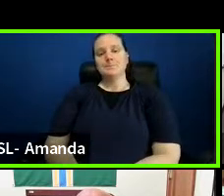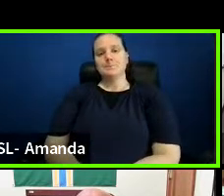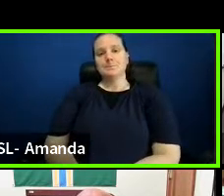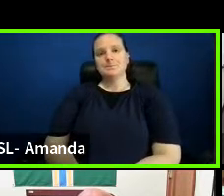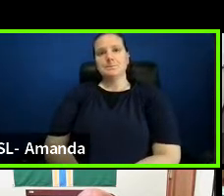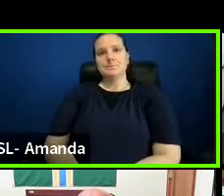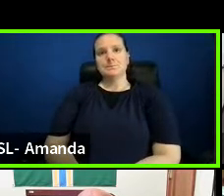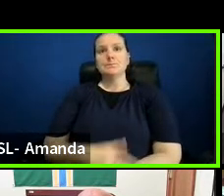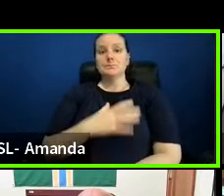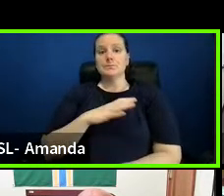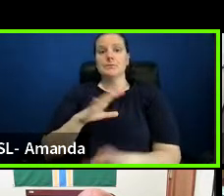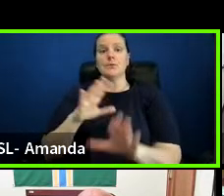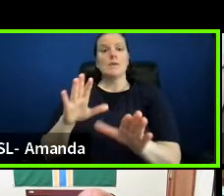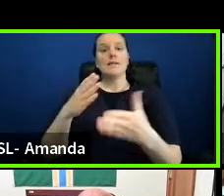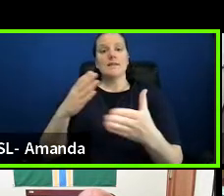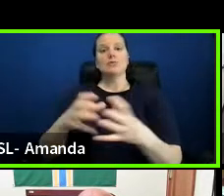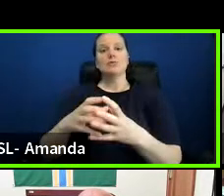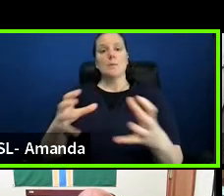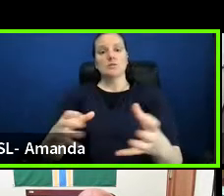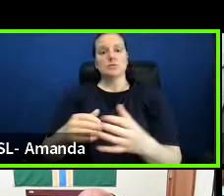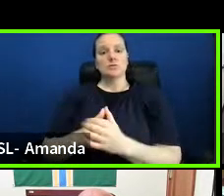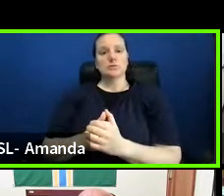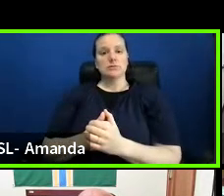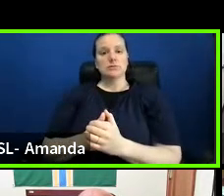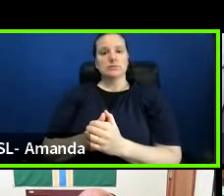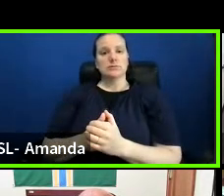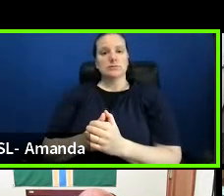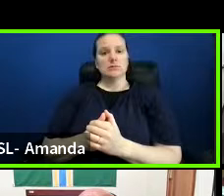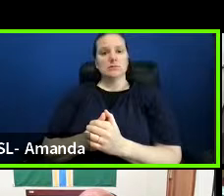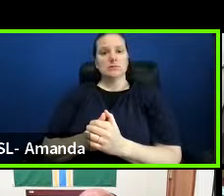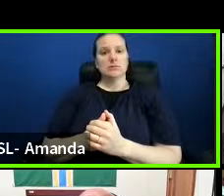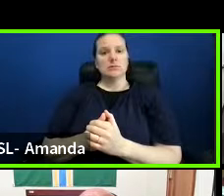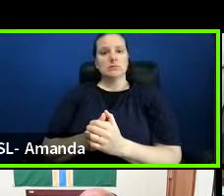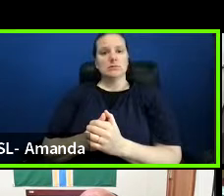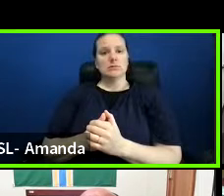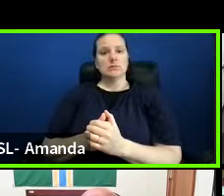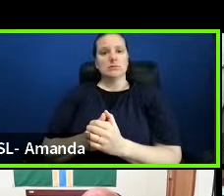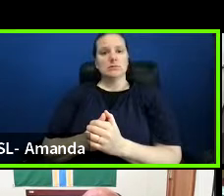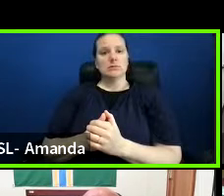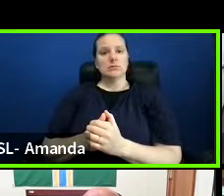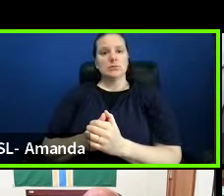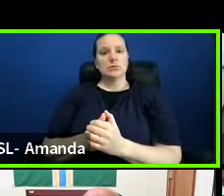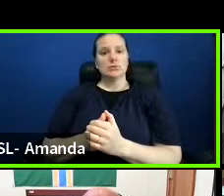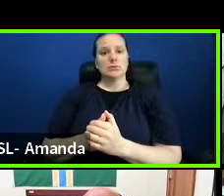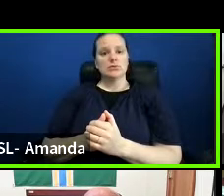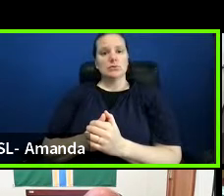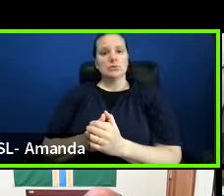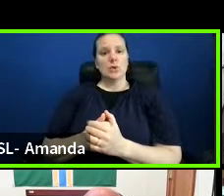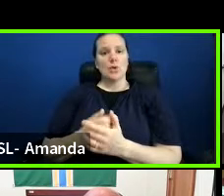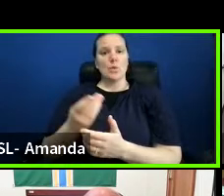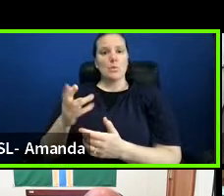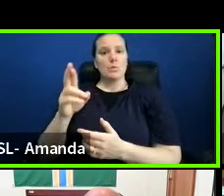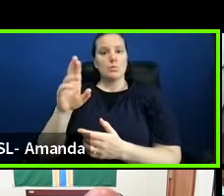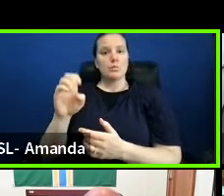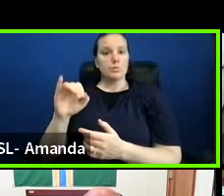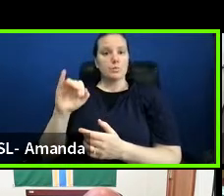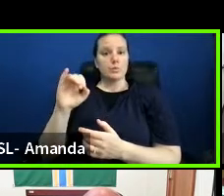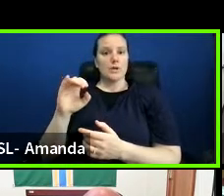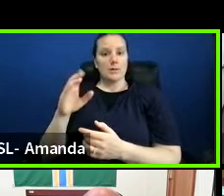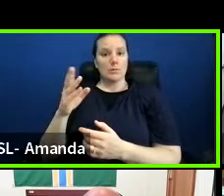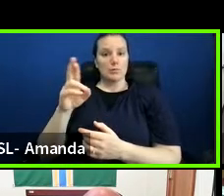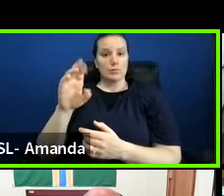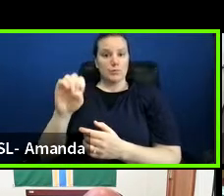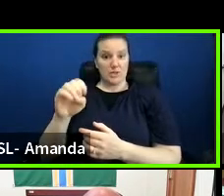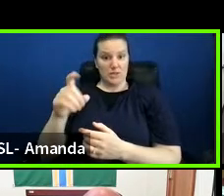Great, thank you very much. I will turn it back over to Bree, who will lead us through the in-person introductions.